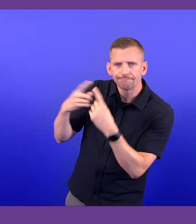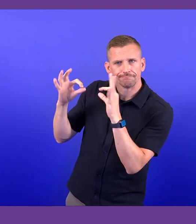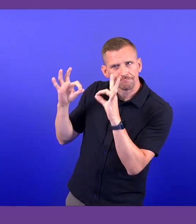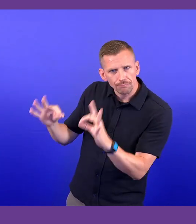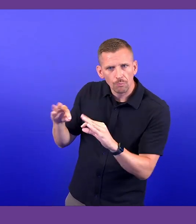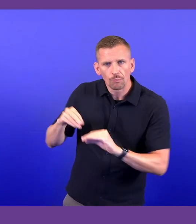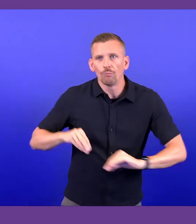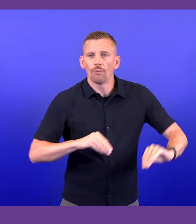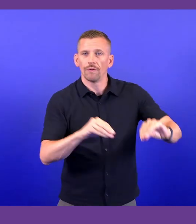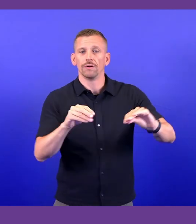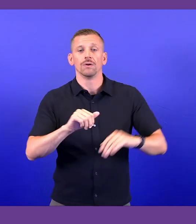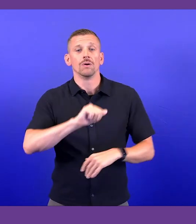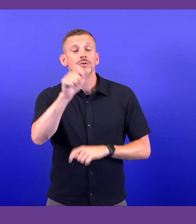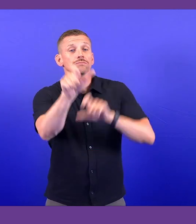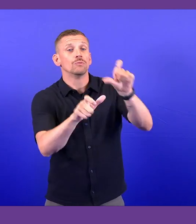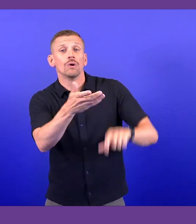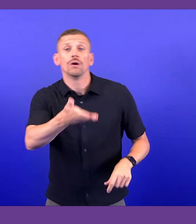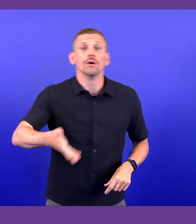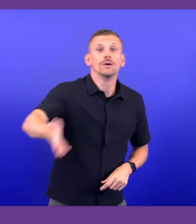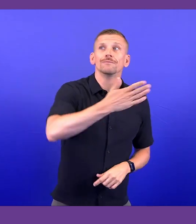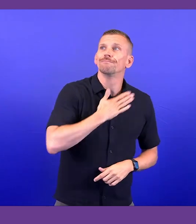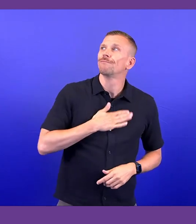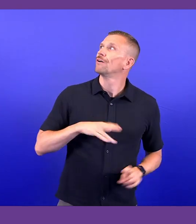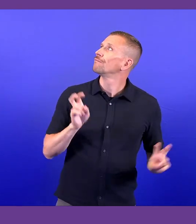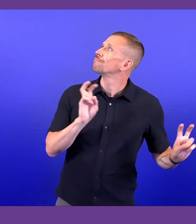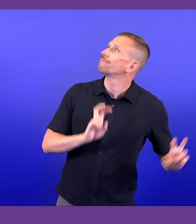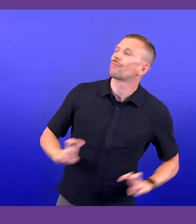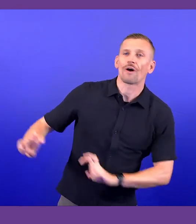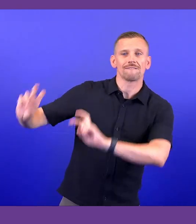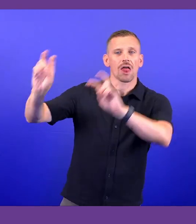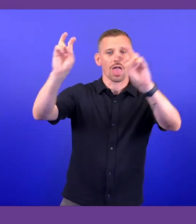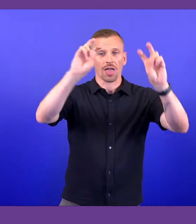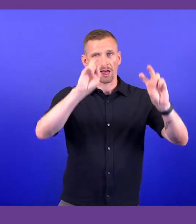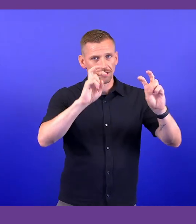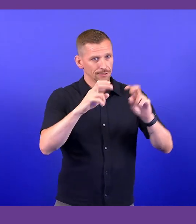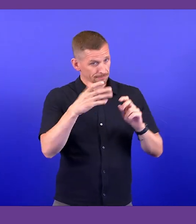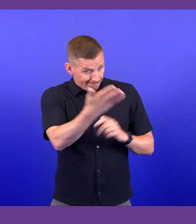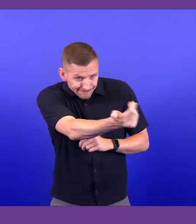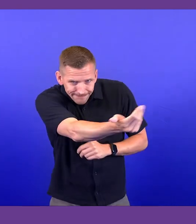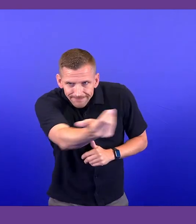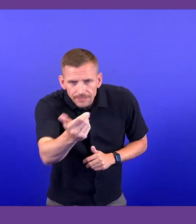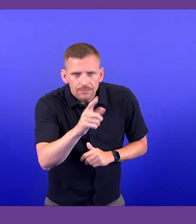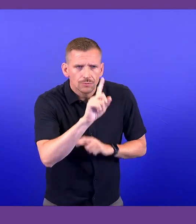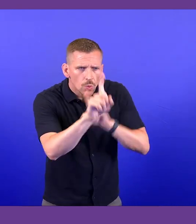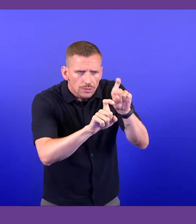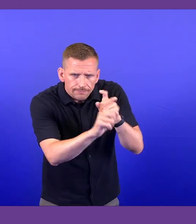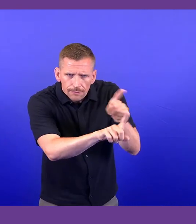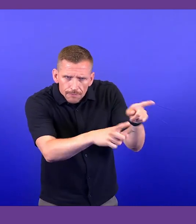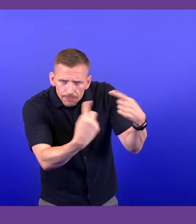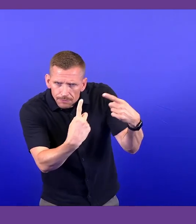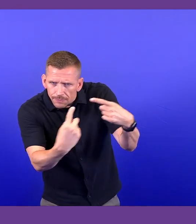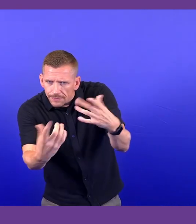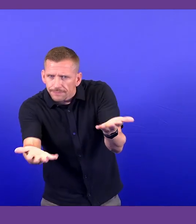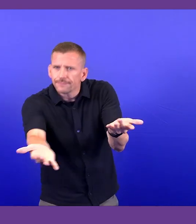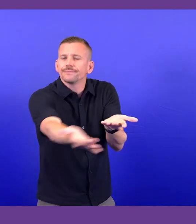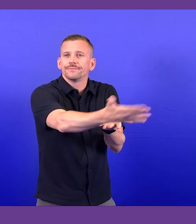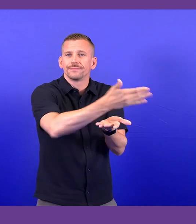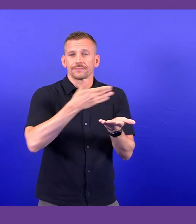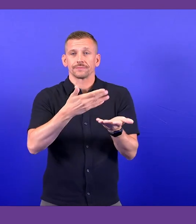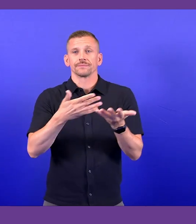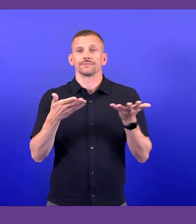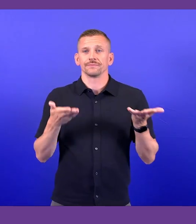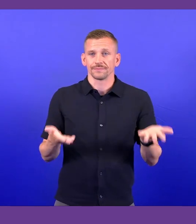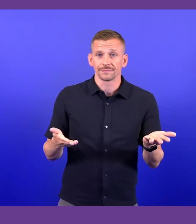customer. Everybody takes the train. Just to give you an idea, we have 8 billion of travelers each year in